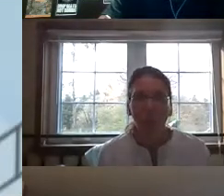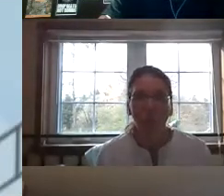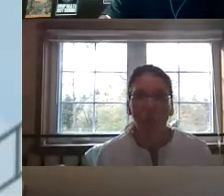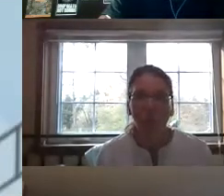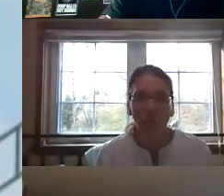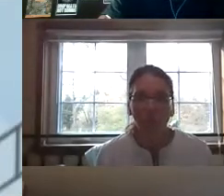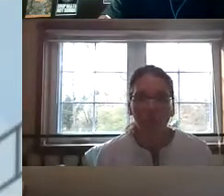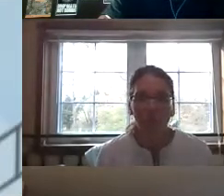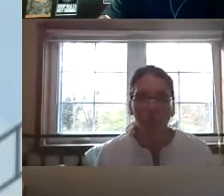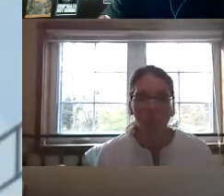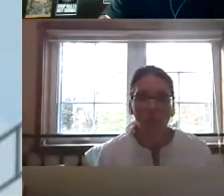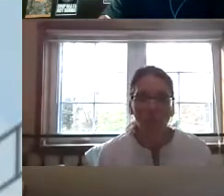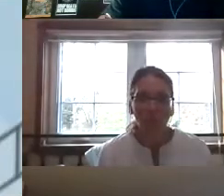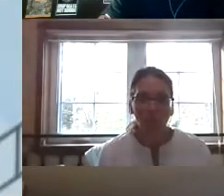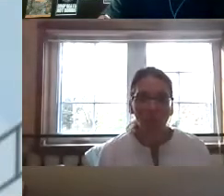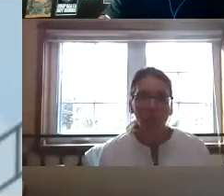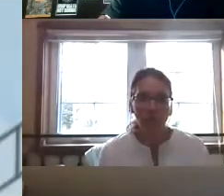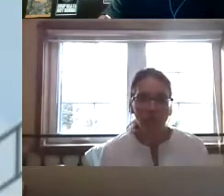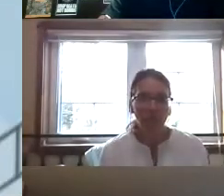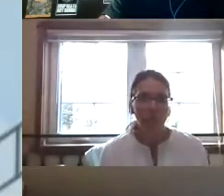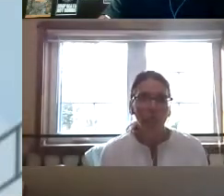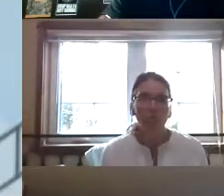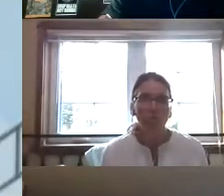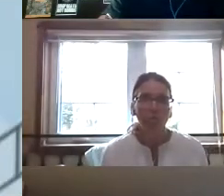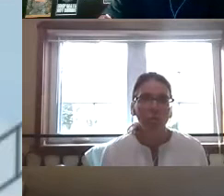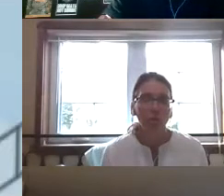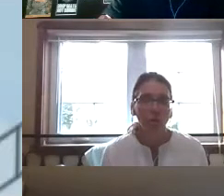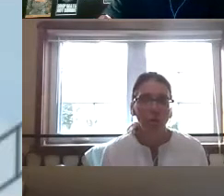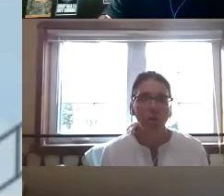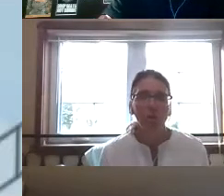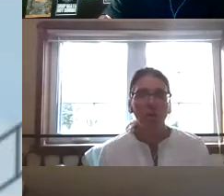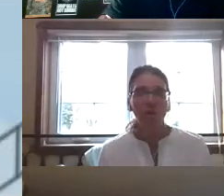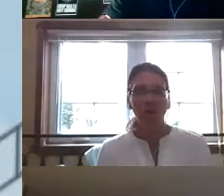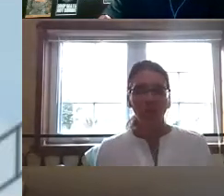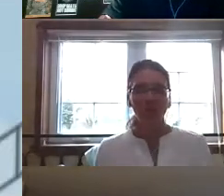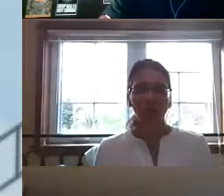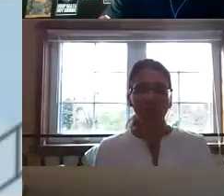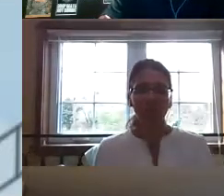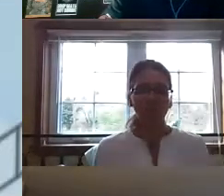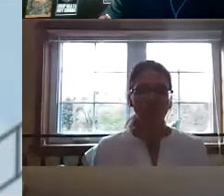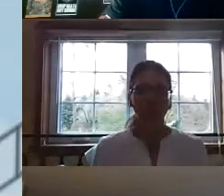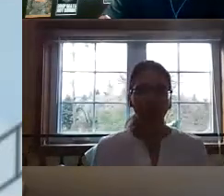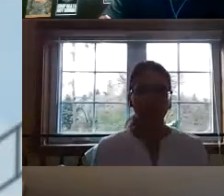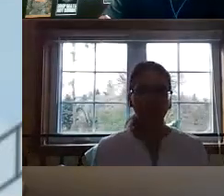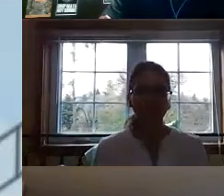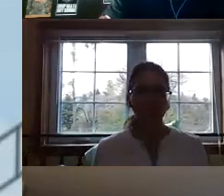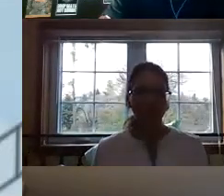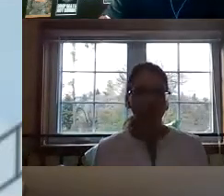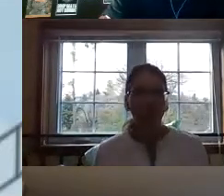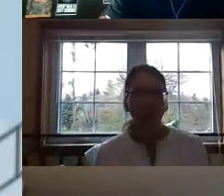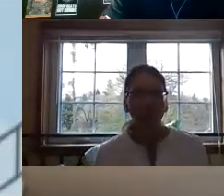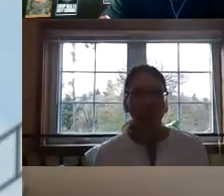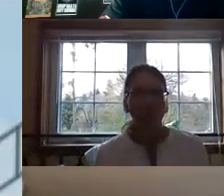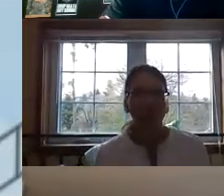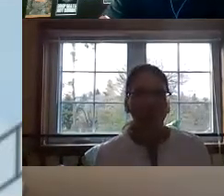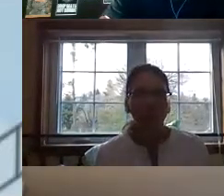working the one-way traffic plus the Contra-flow plus parking in together. It's a bit of an atypical